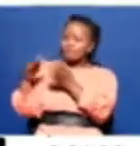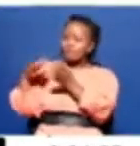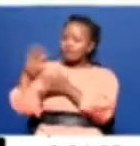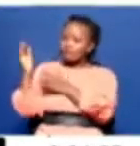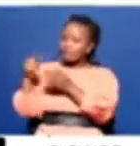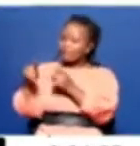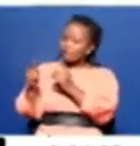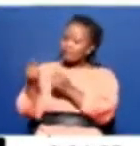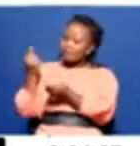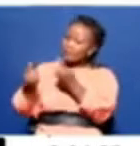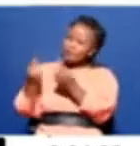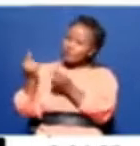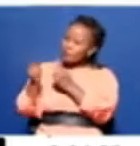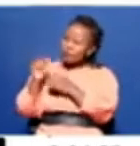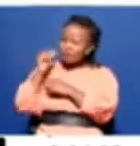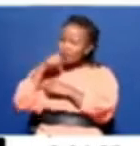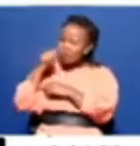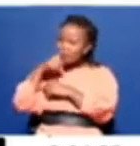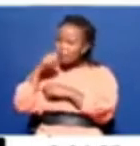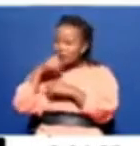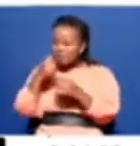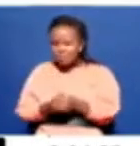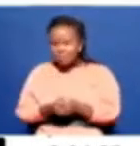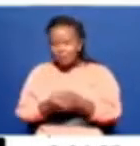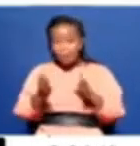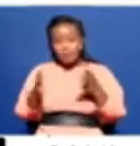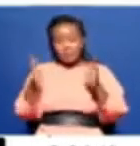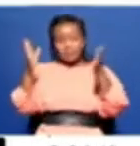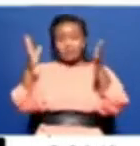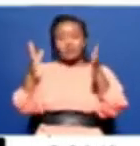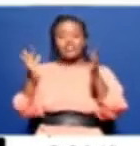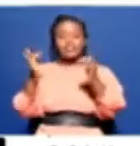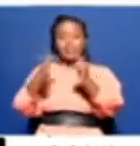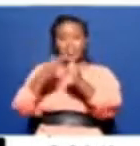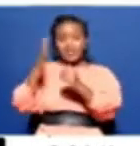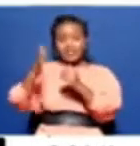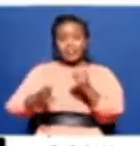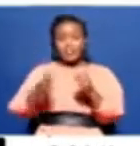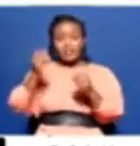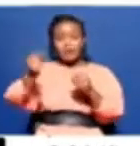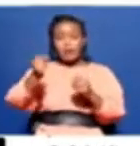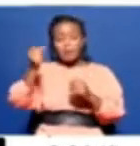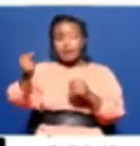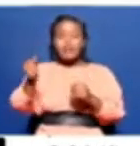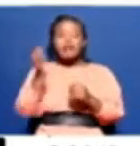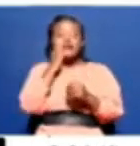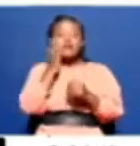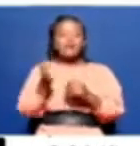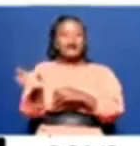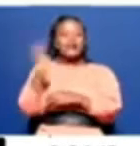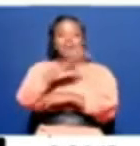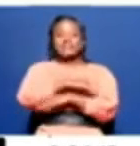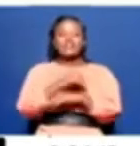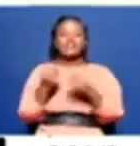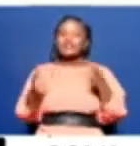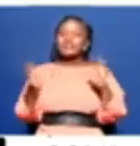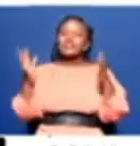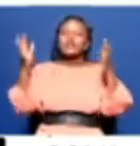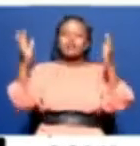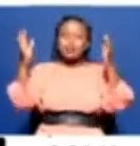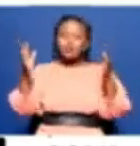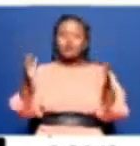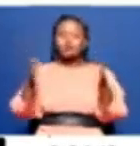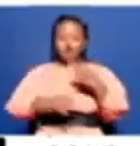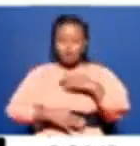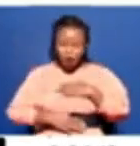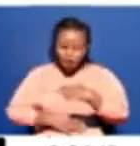us. Good. Commemorated on 8th May, Mother's Day is a celebration honoring the mother of the family or individual, as